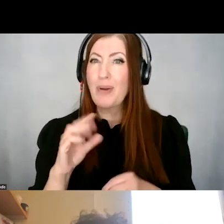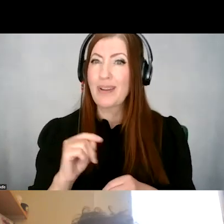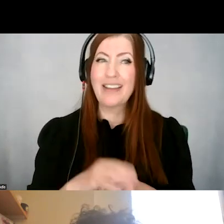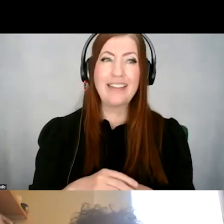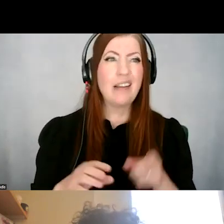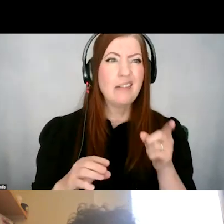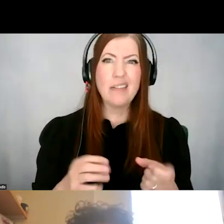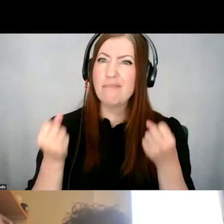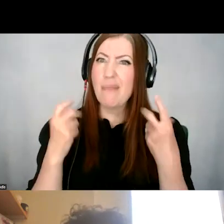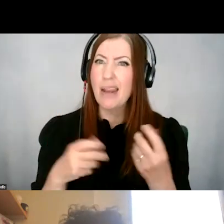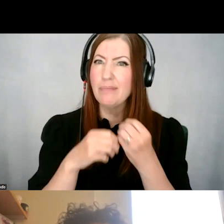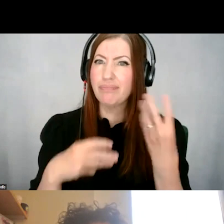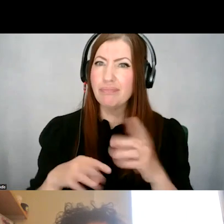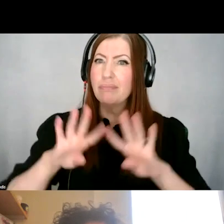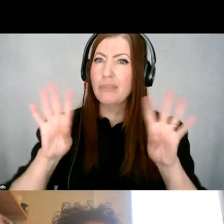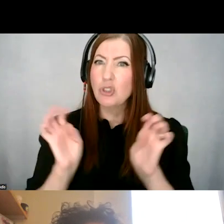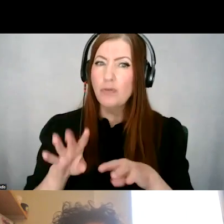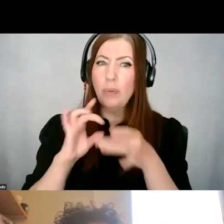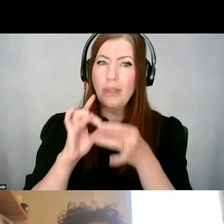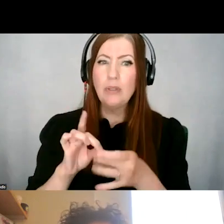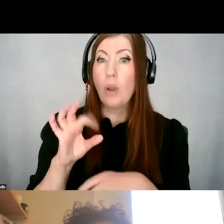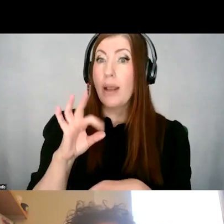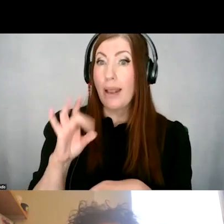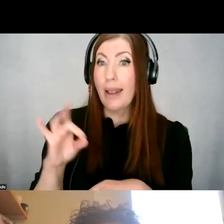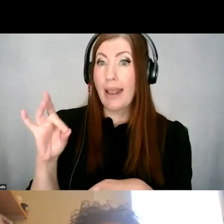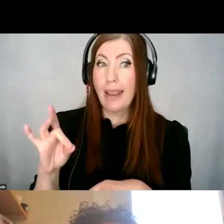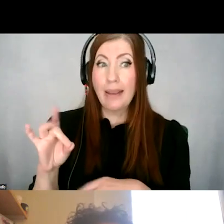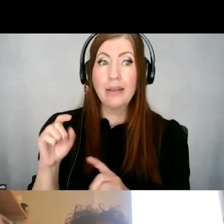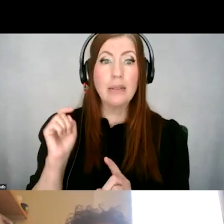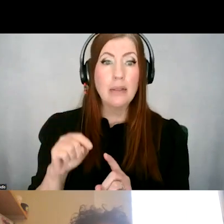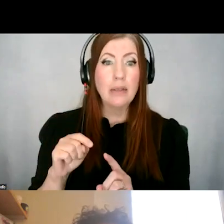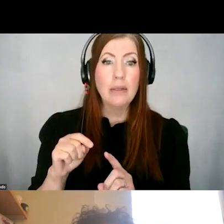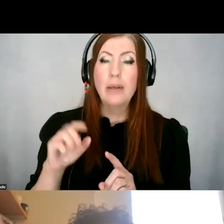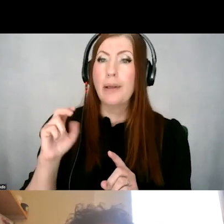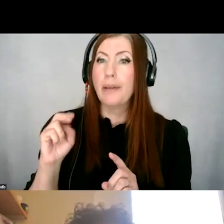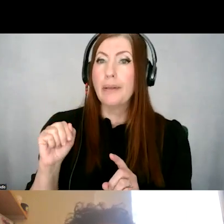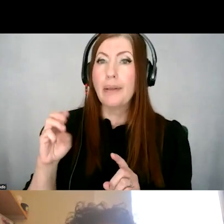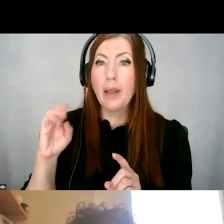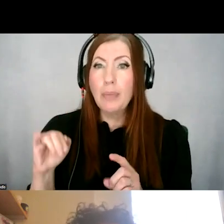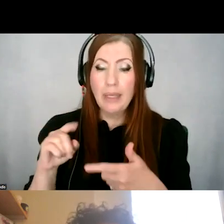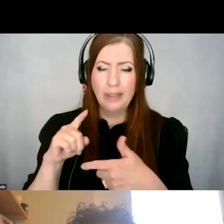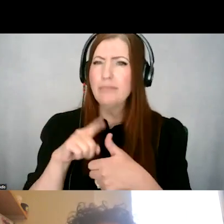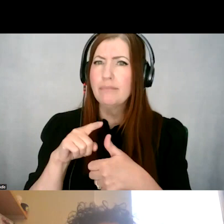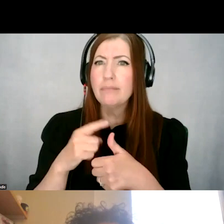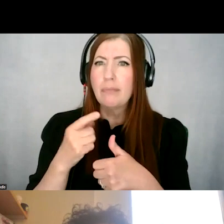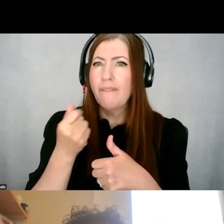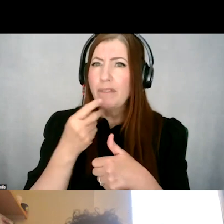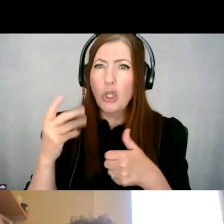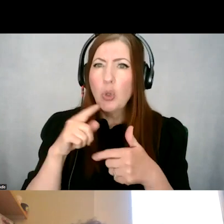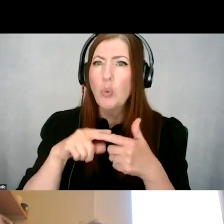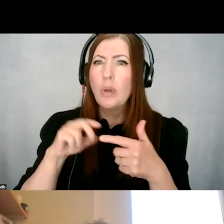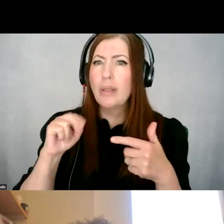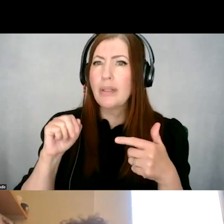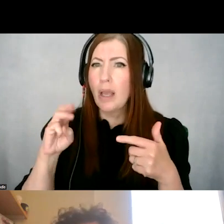a number of surveys already about 988. Q has done one, NAMI has done a few. Kind of the key